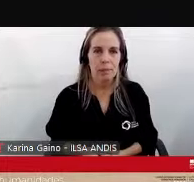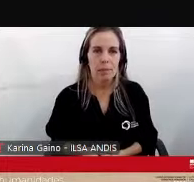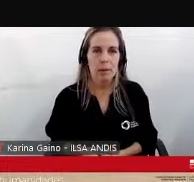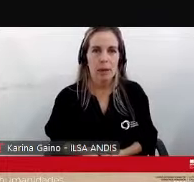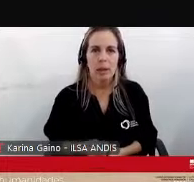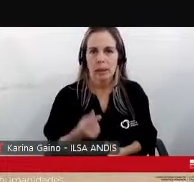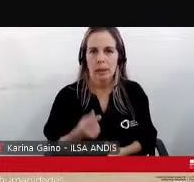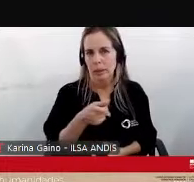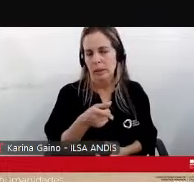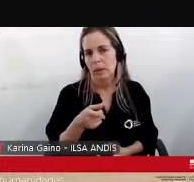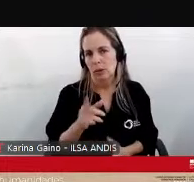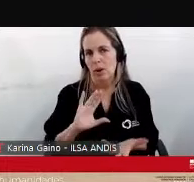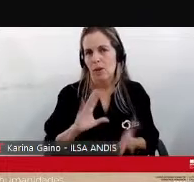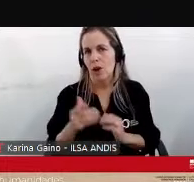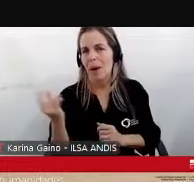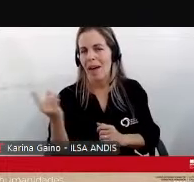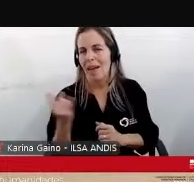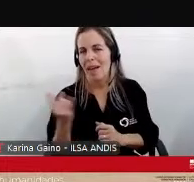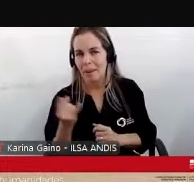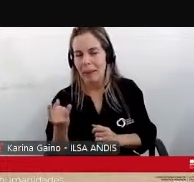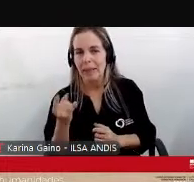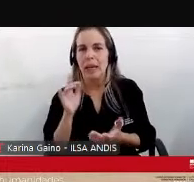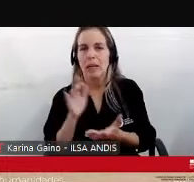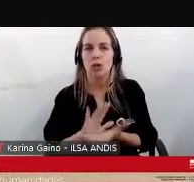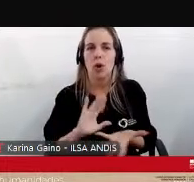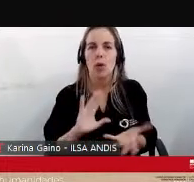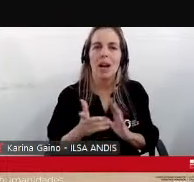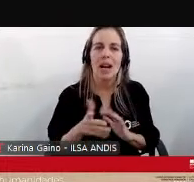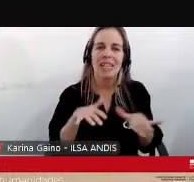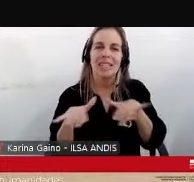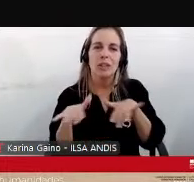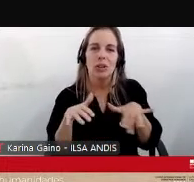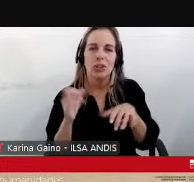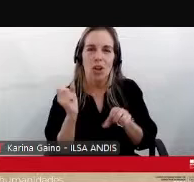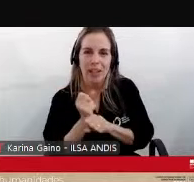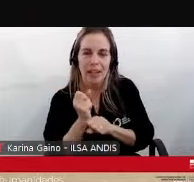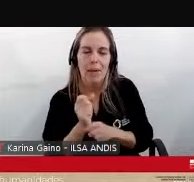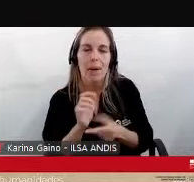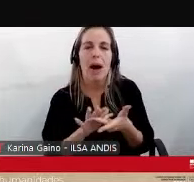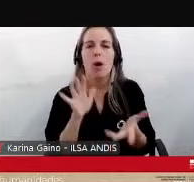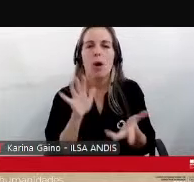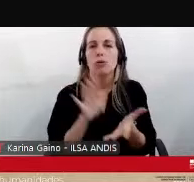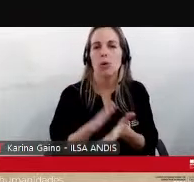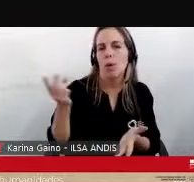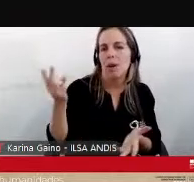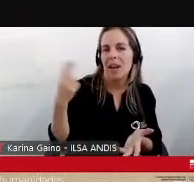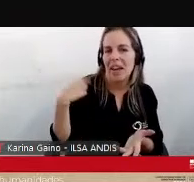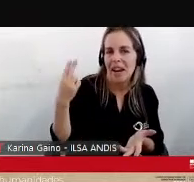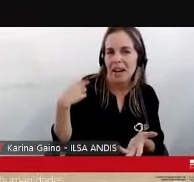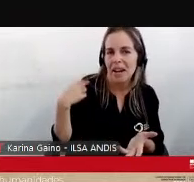deception sometimes about the employer, which is another type of indicator. And sometimes we